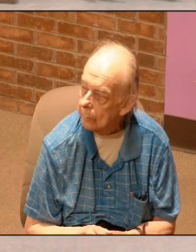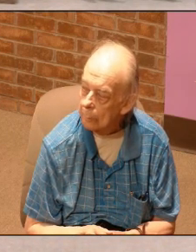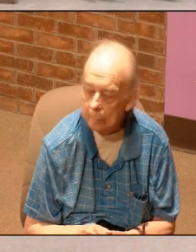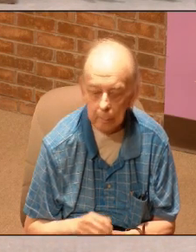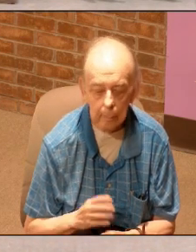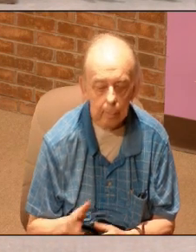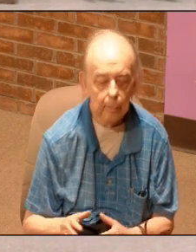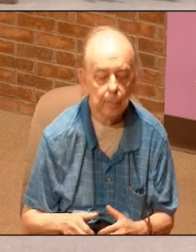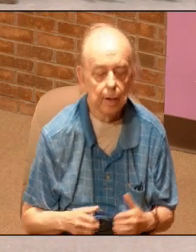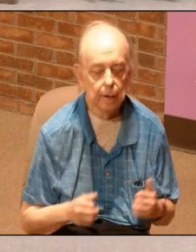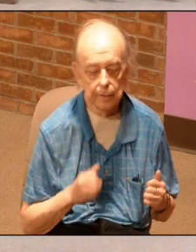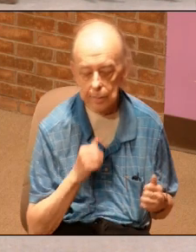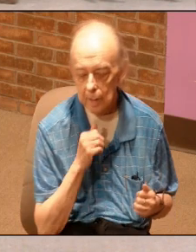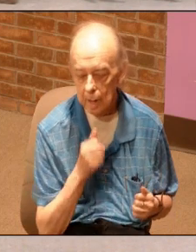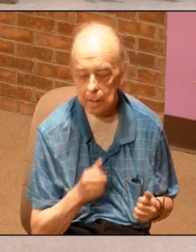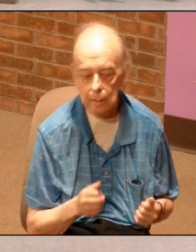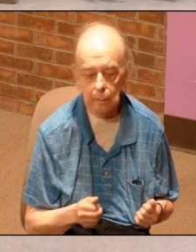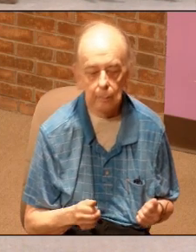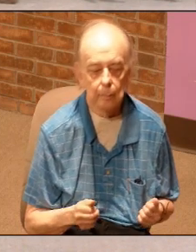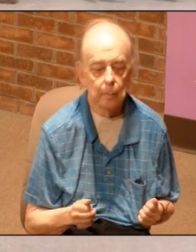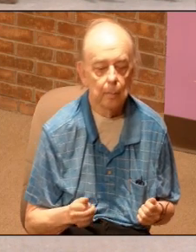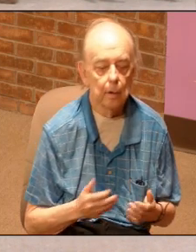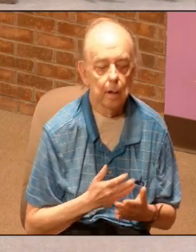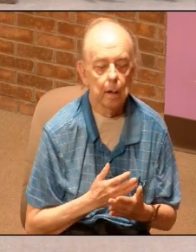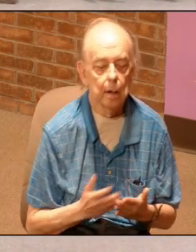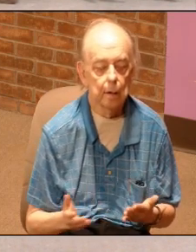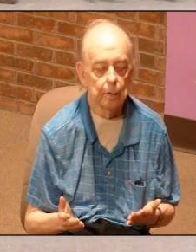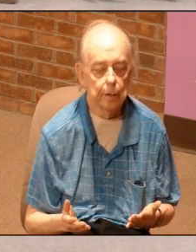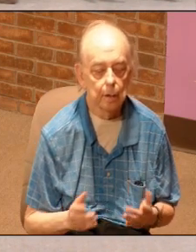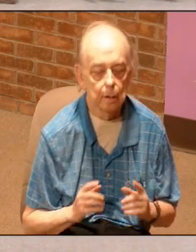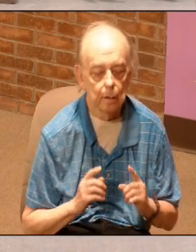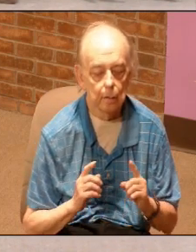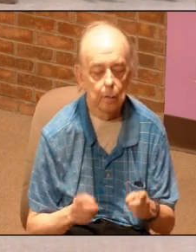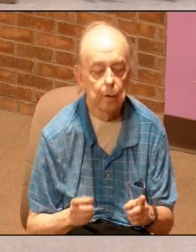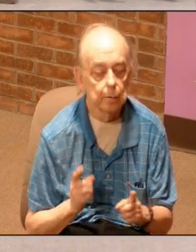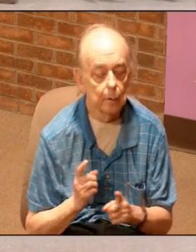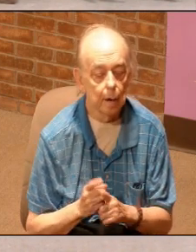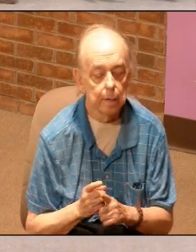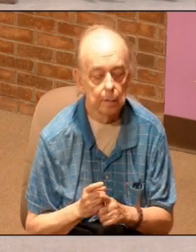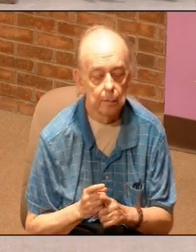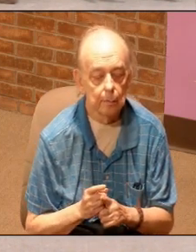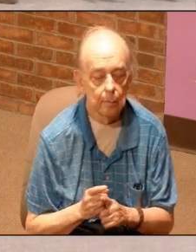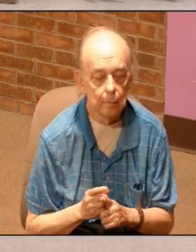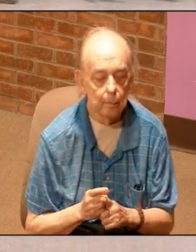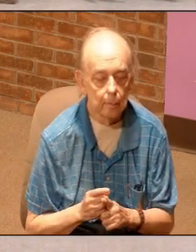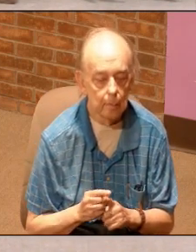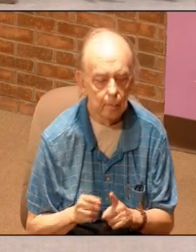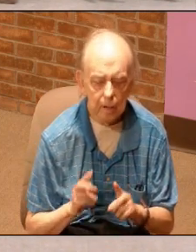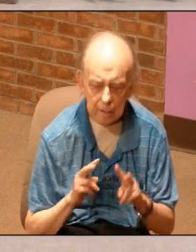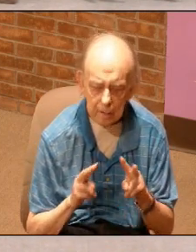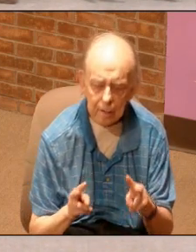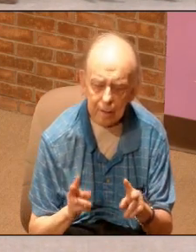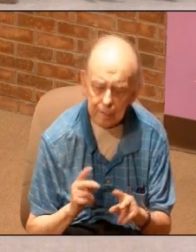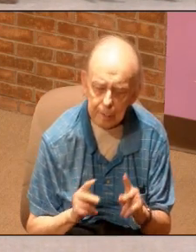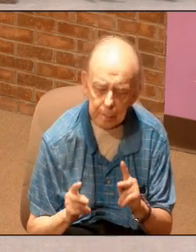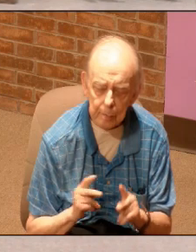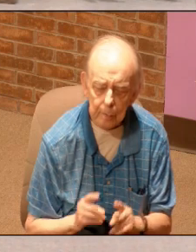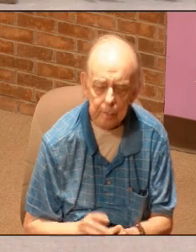Their life isn't everything going straight or going right. But look at them.